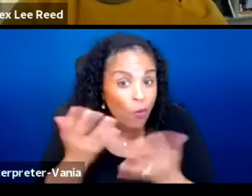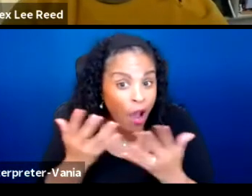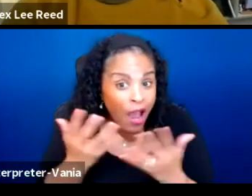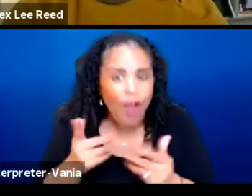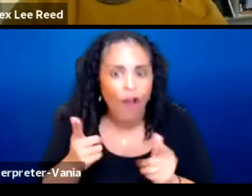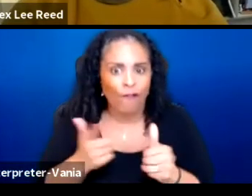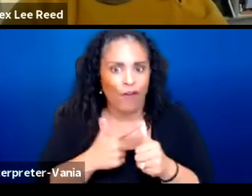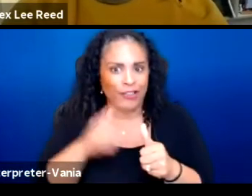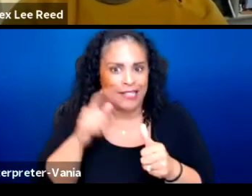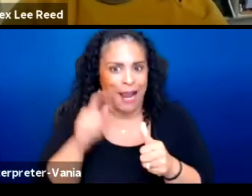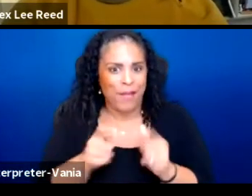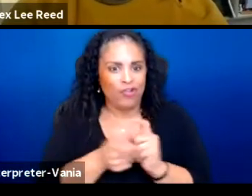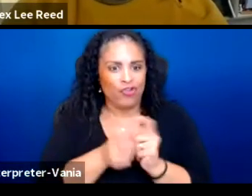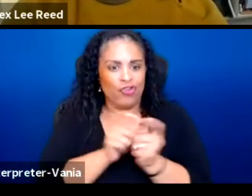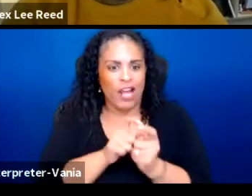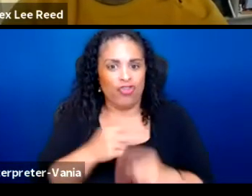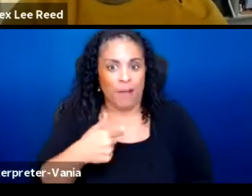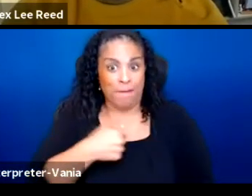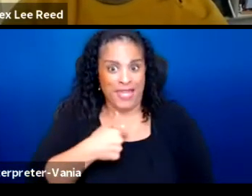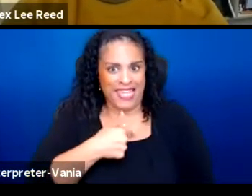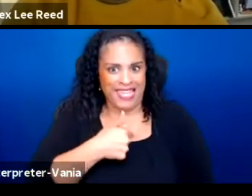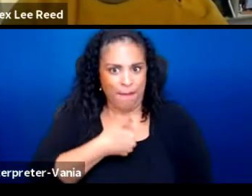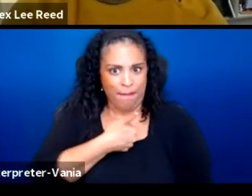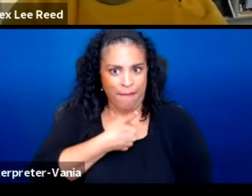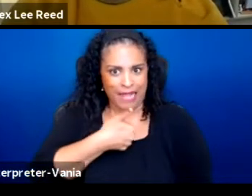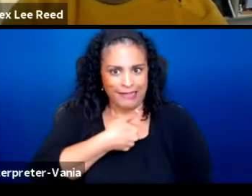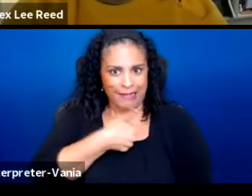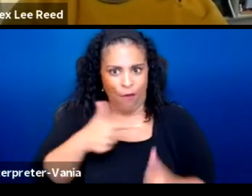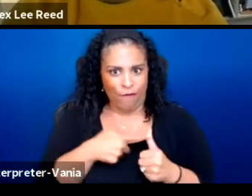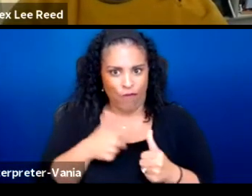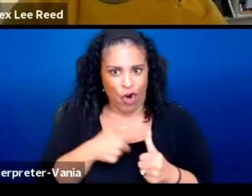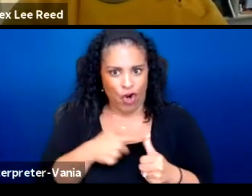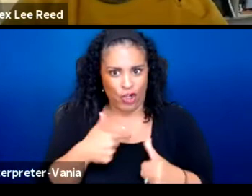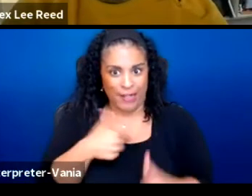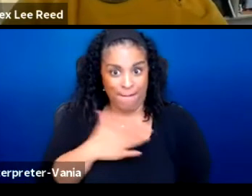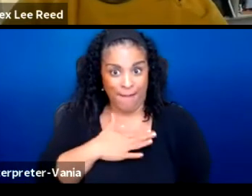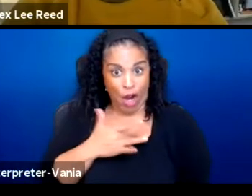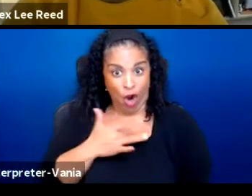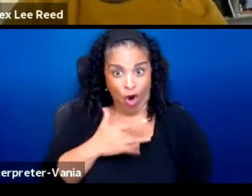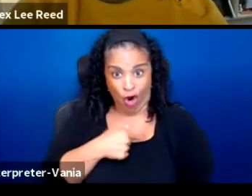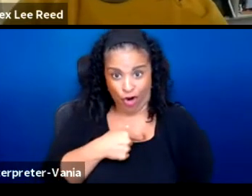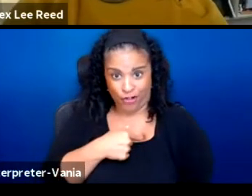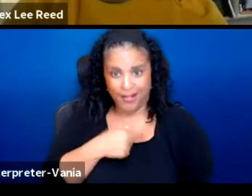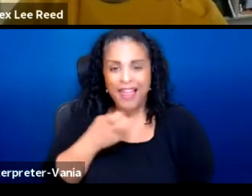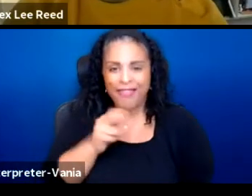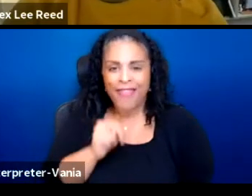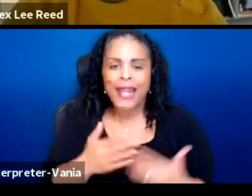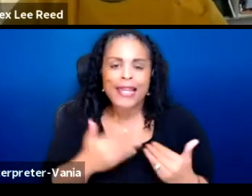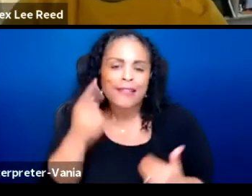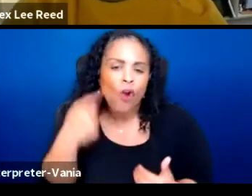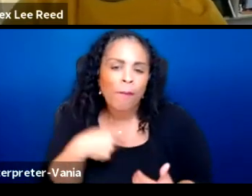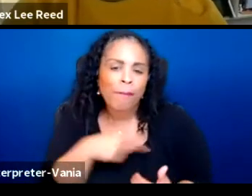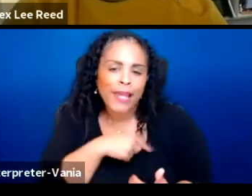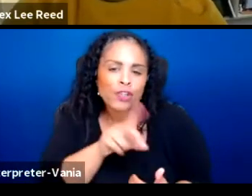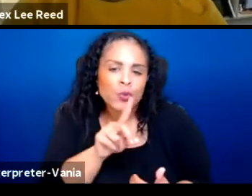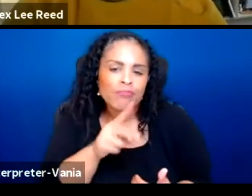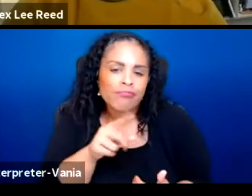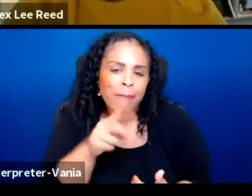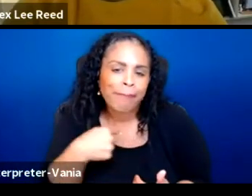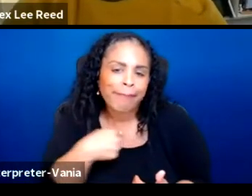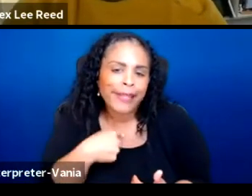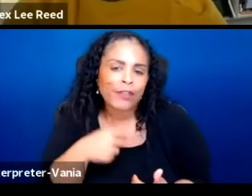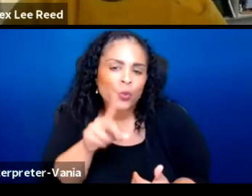change myself, then it would be easy for me to do these changes.